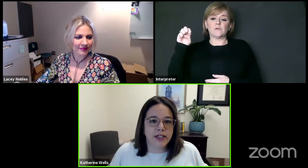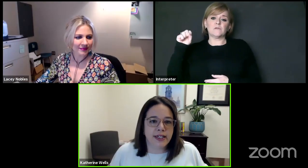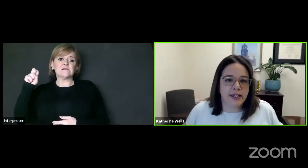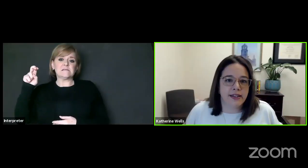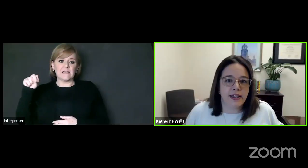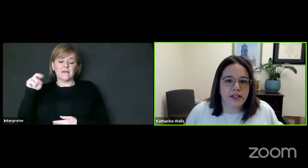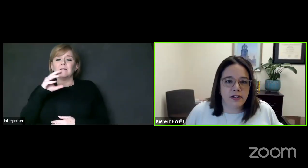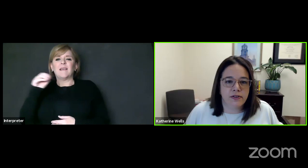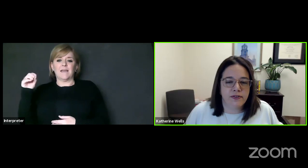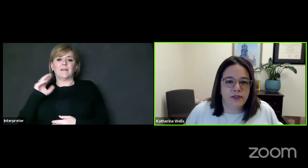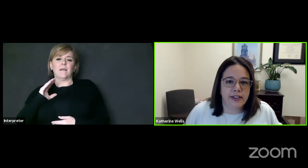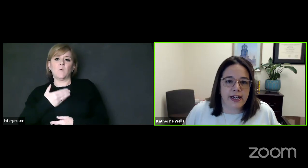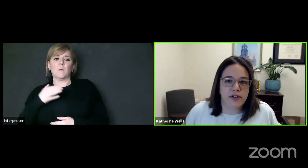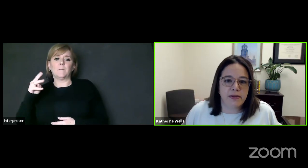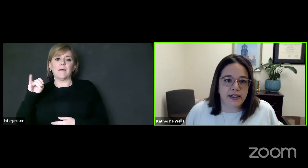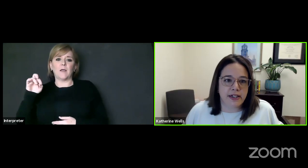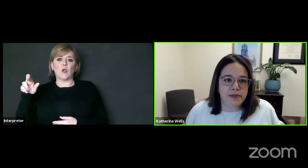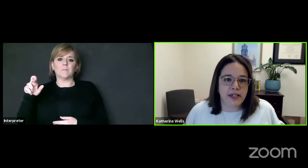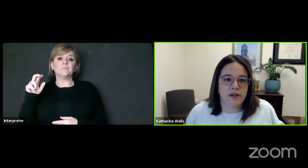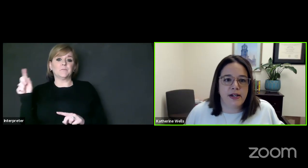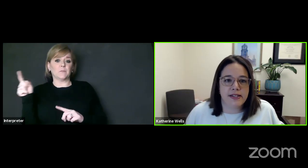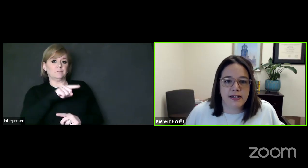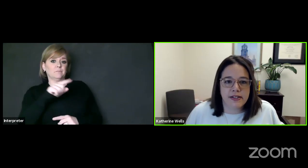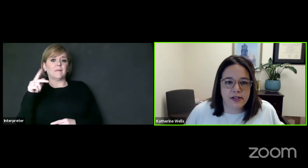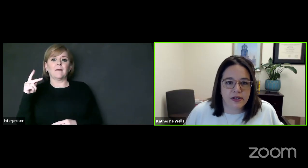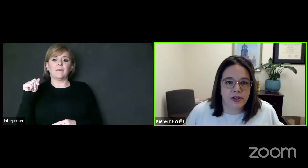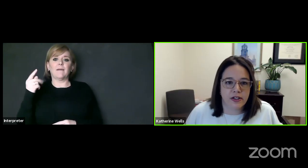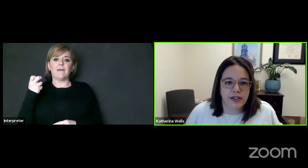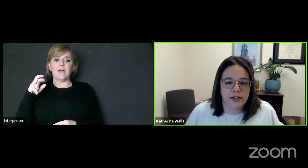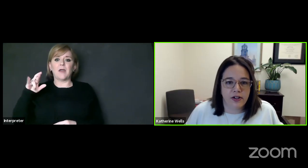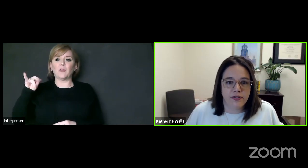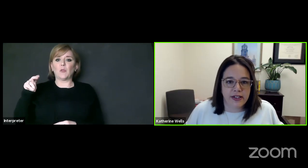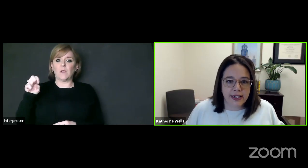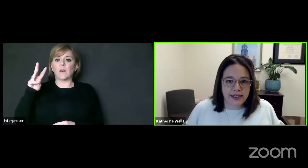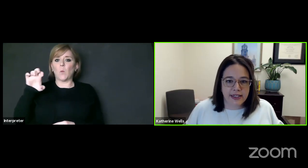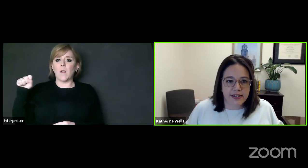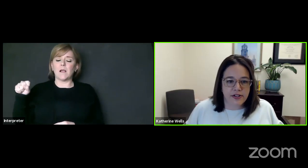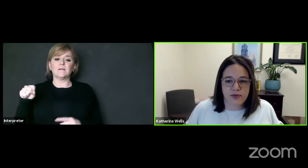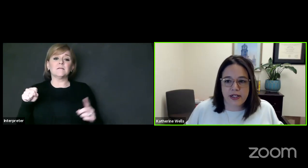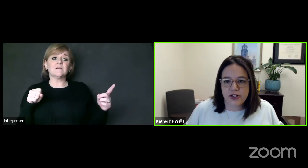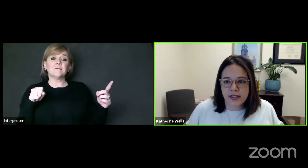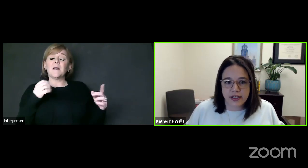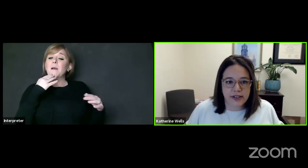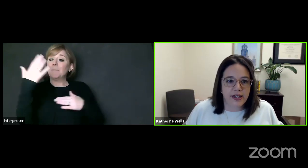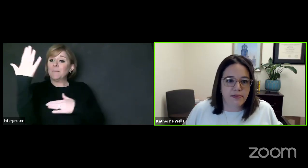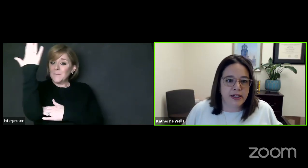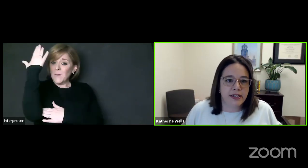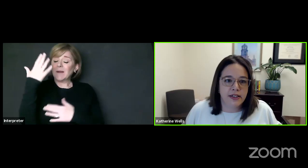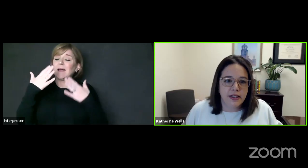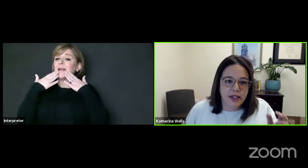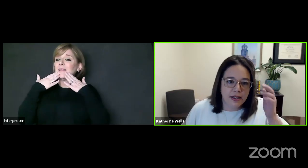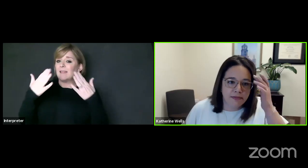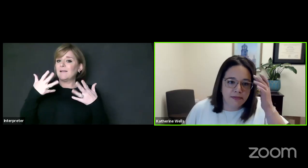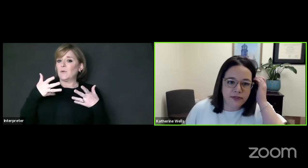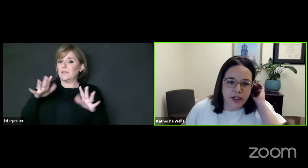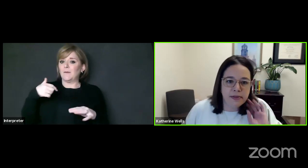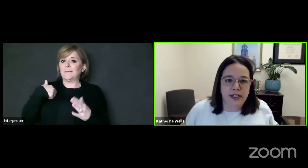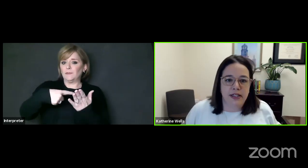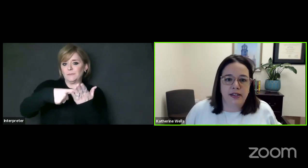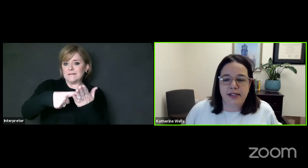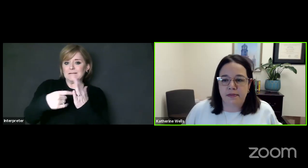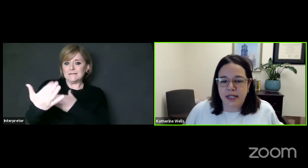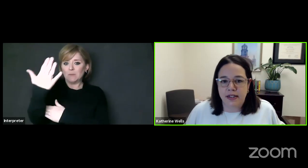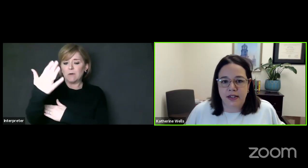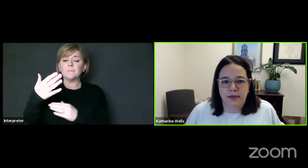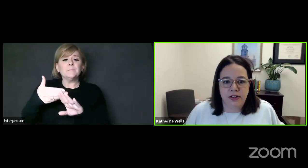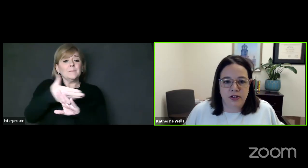Good morning, and thank you for allowing me to update our residents on the current COVID-19 situation here in Lubbock. Before I